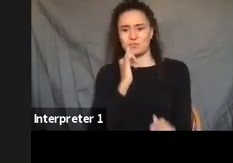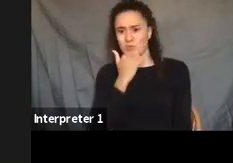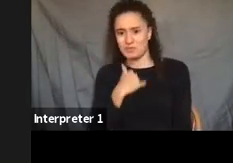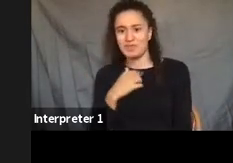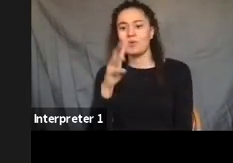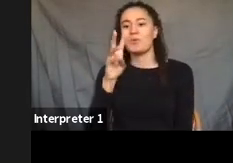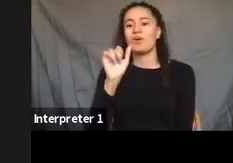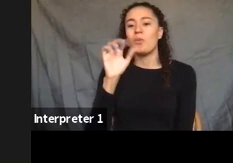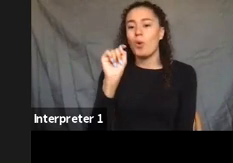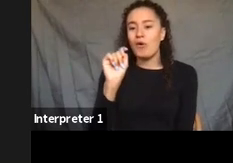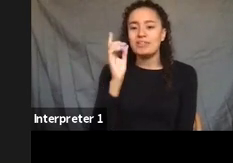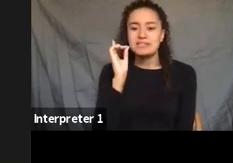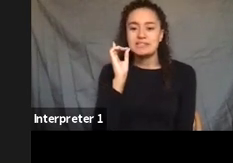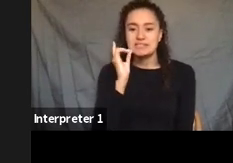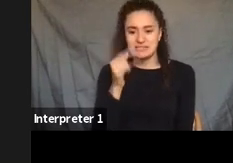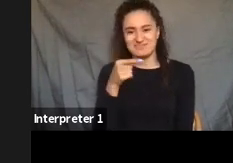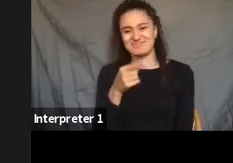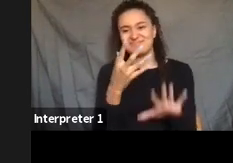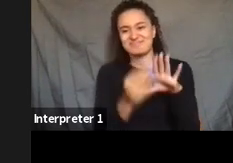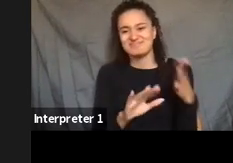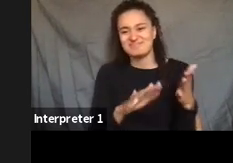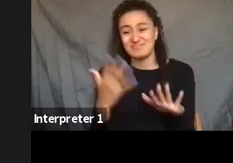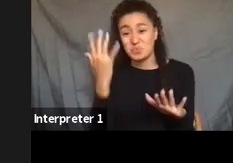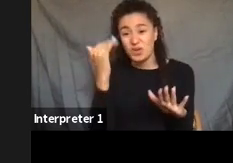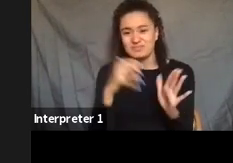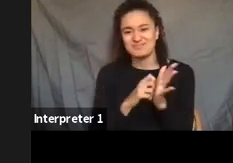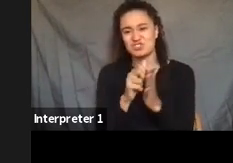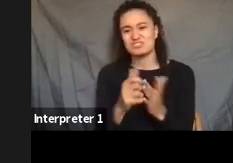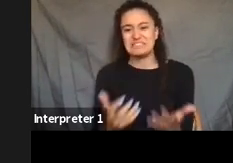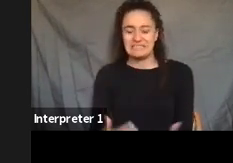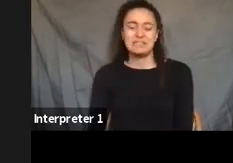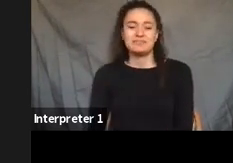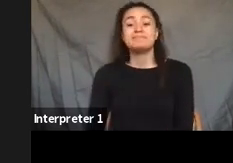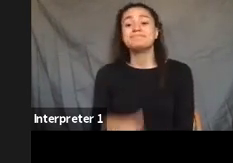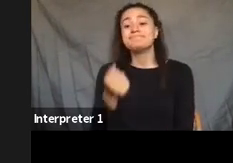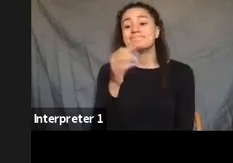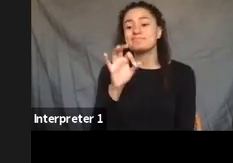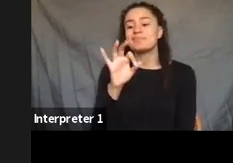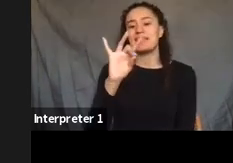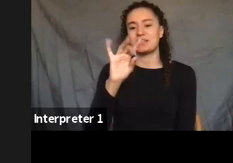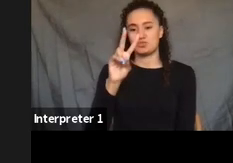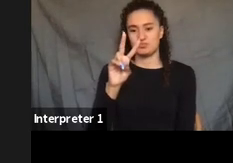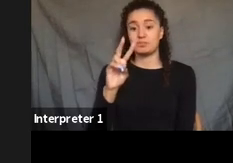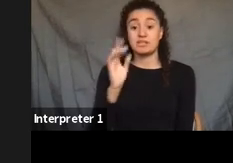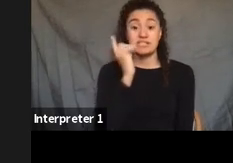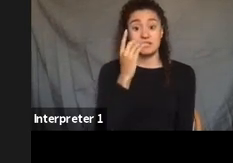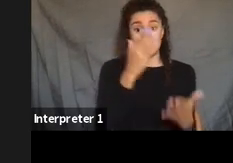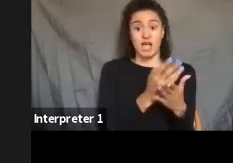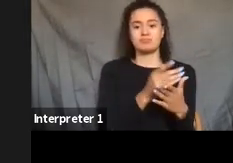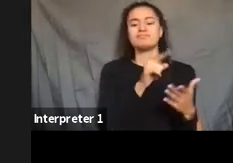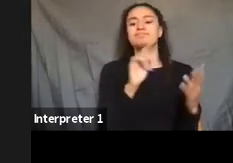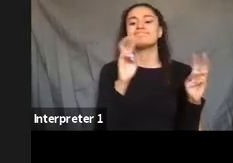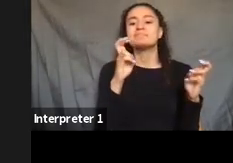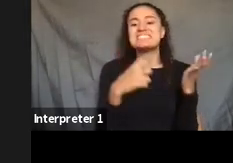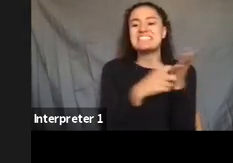Walt Disney passed away due to cancer. And then in 1982, Disneyland stopped using their ticket books, so meaning